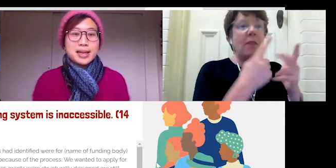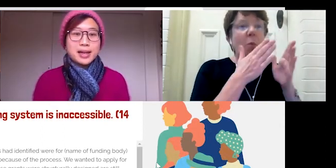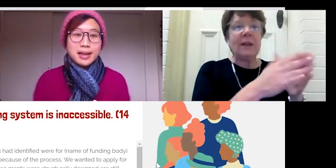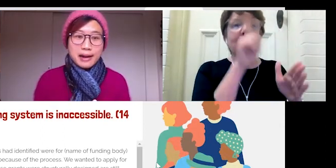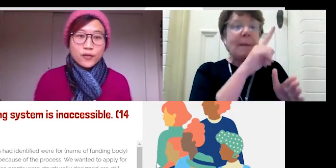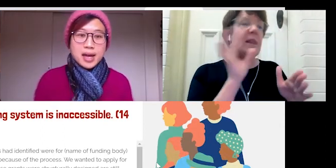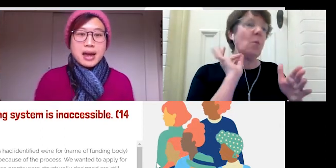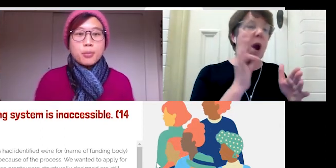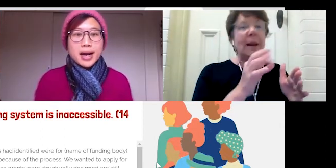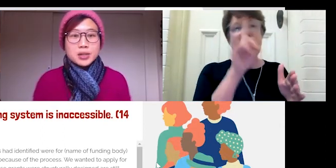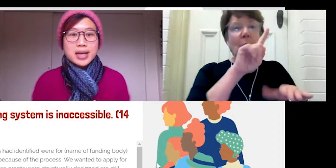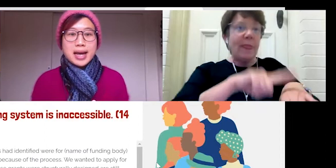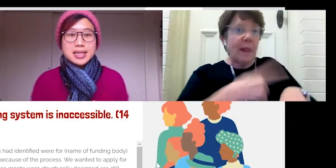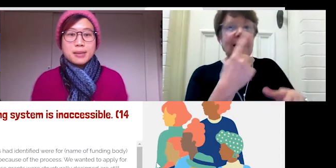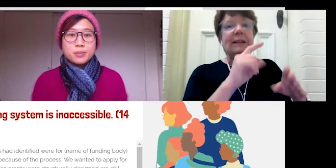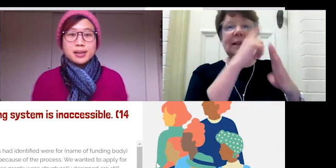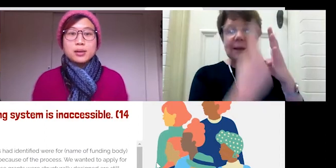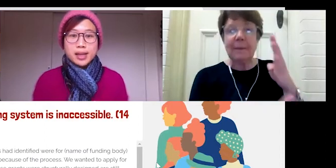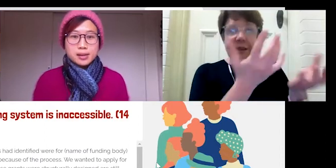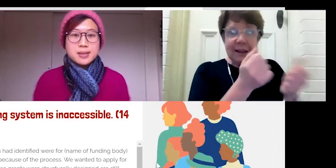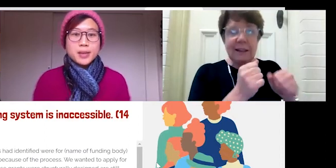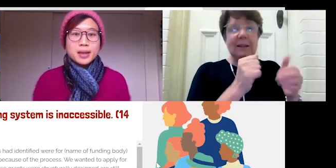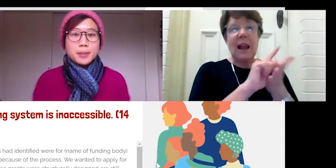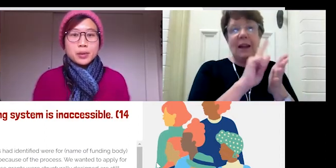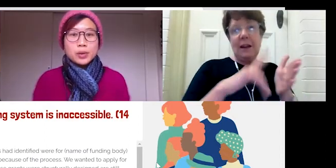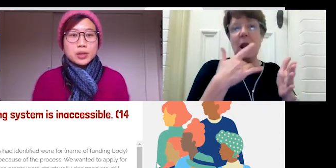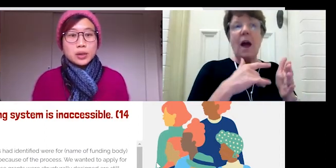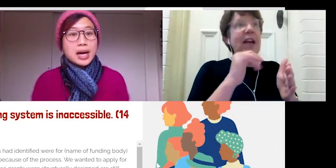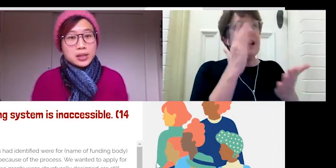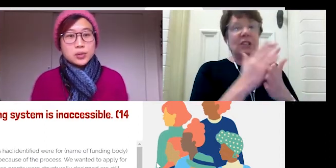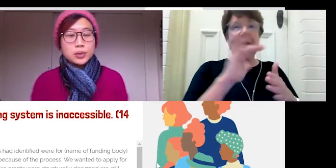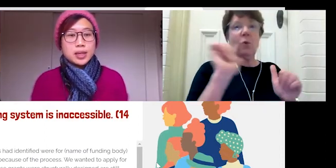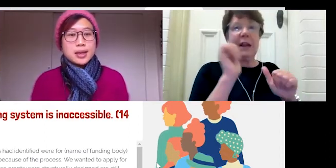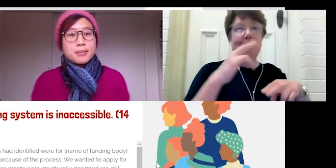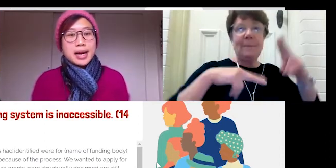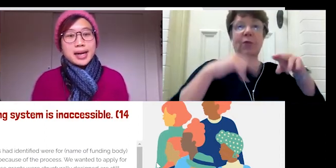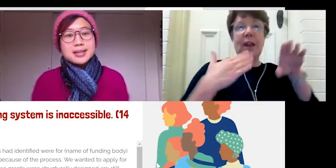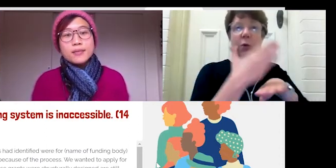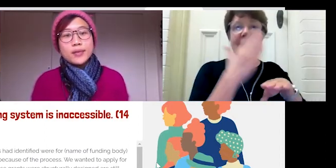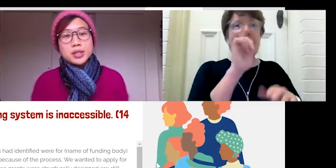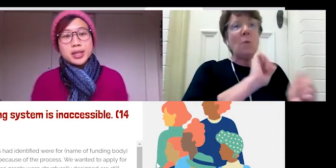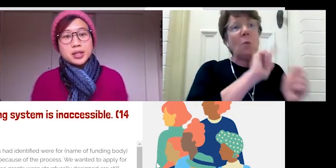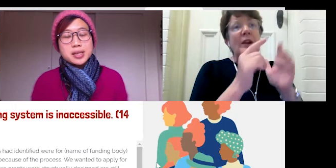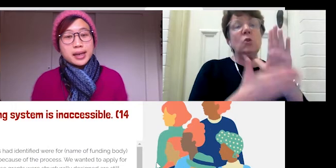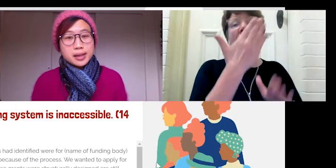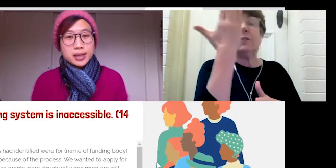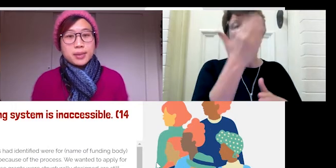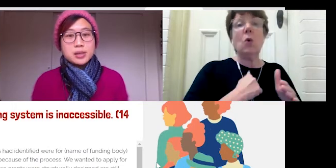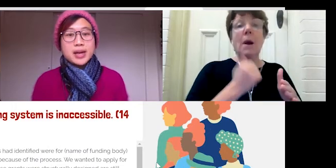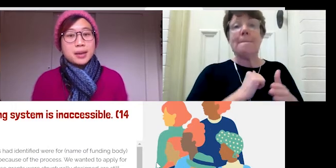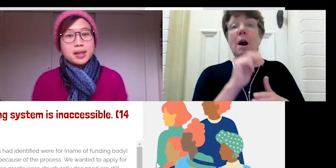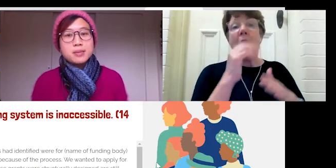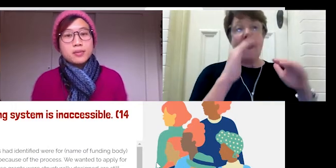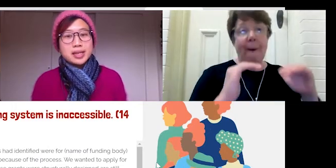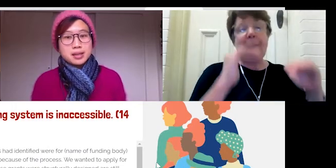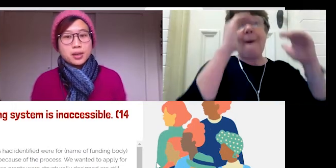disabilities later in life, and prior to that had time to build careers. People who got to go to high school. My highest level of education is secondary because